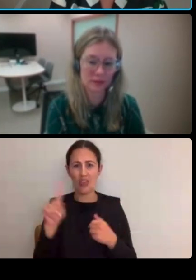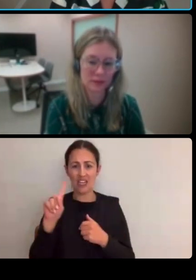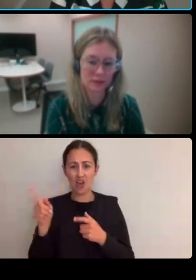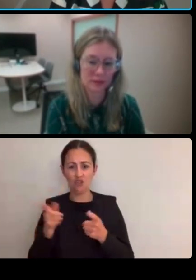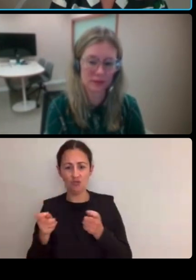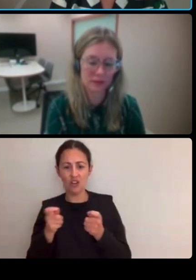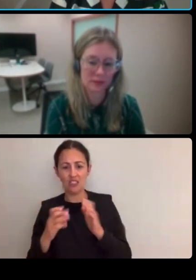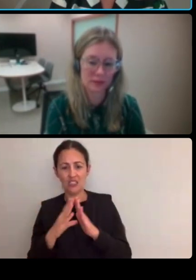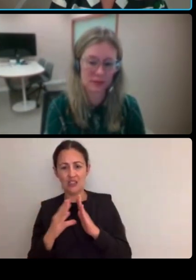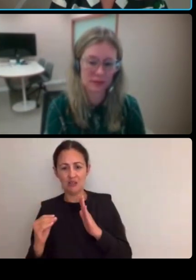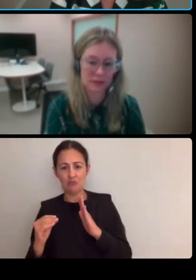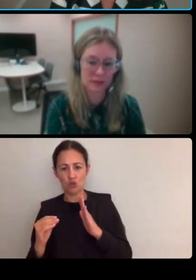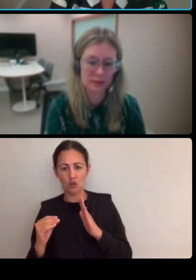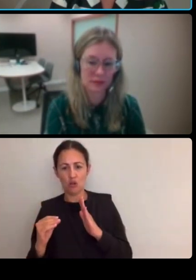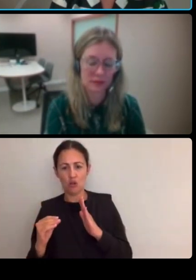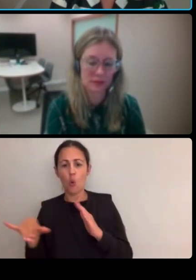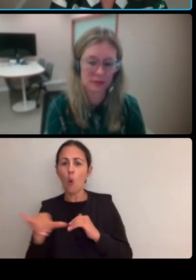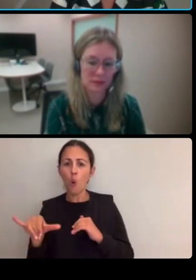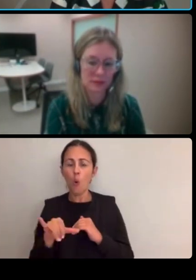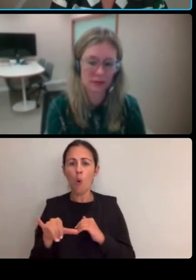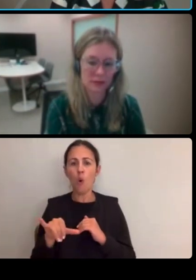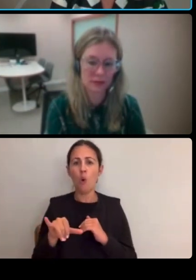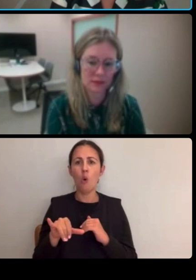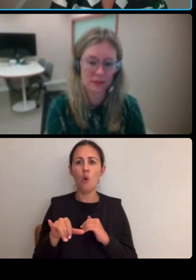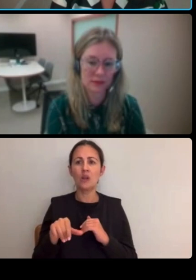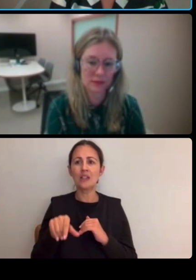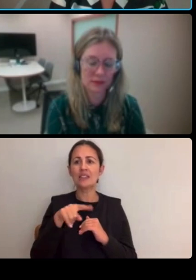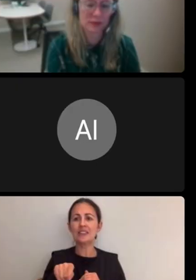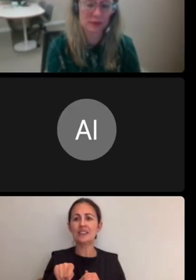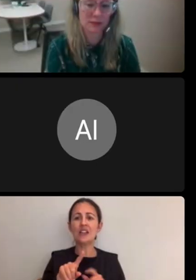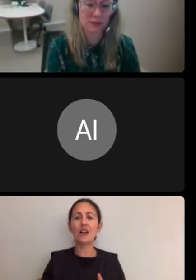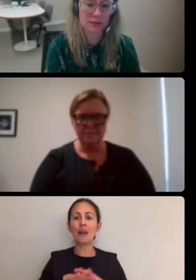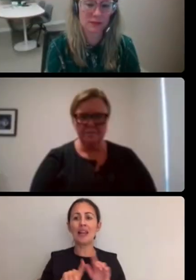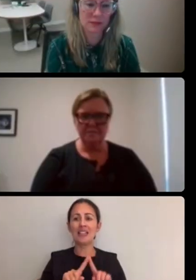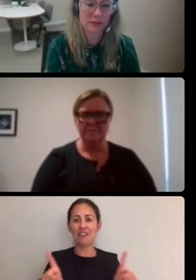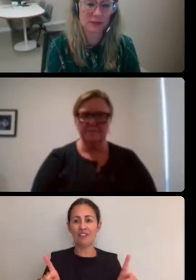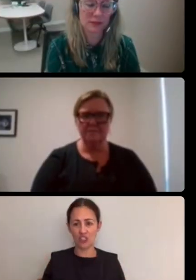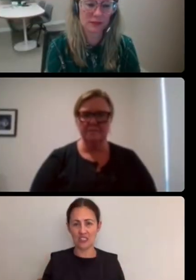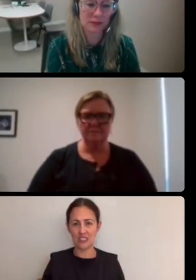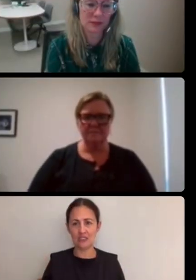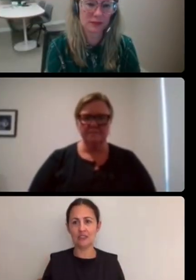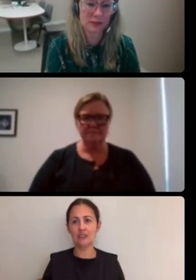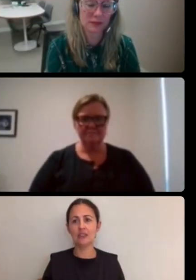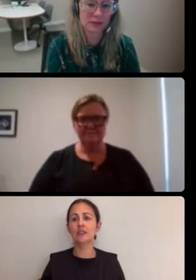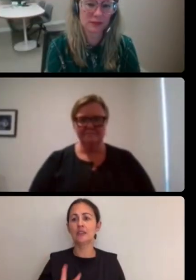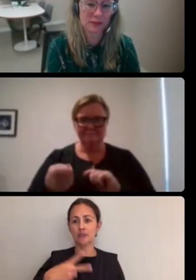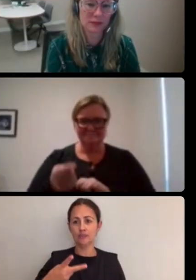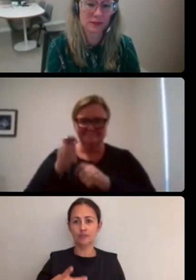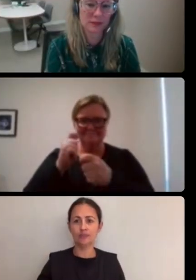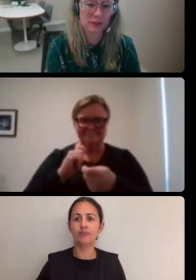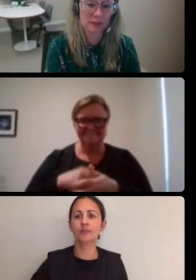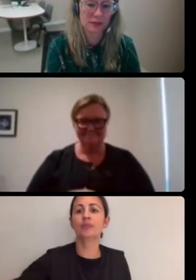approach, or is it intended to codify the current approach? So I think in terms of